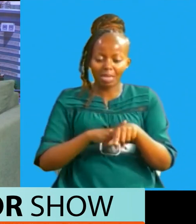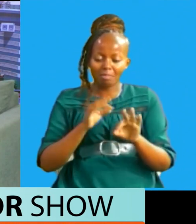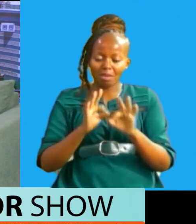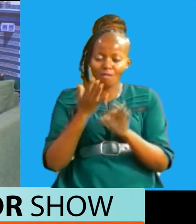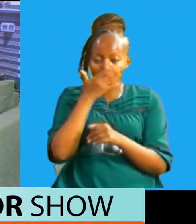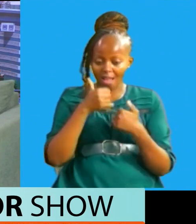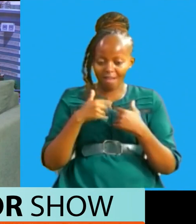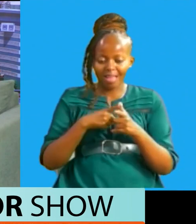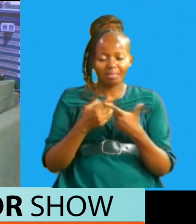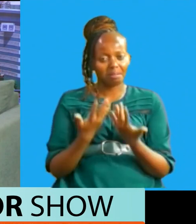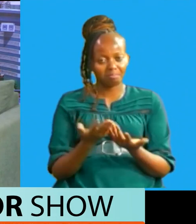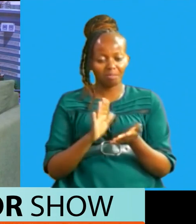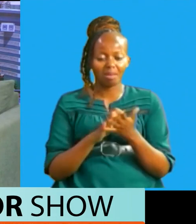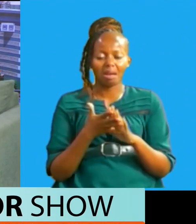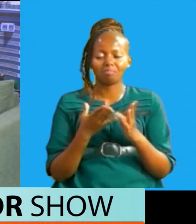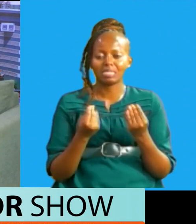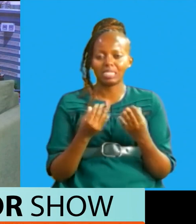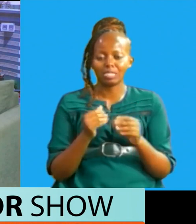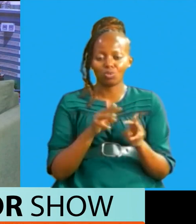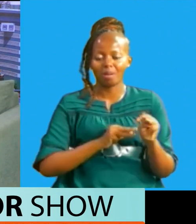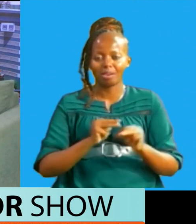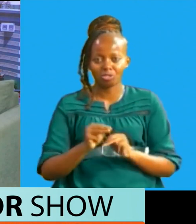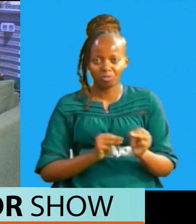is little breakage. Yes.